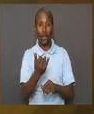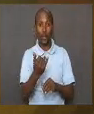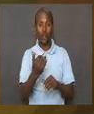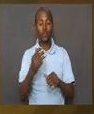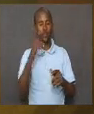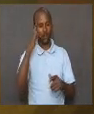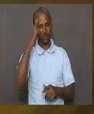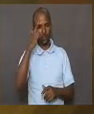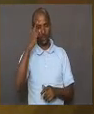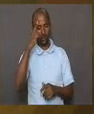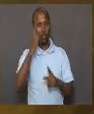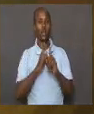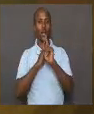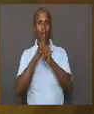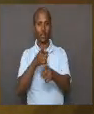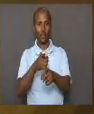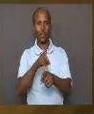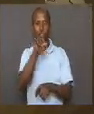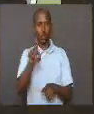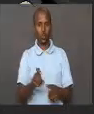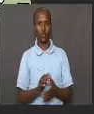Take a moment to answer this question.